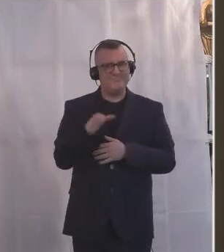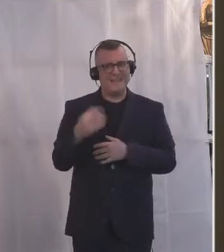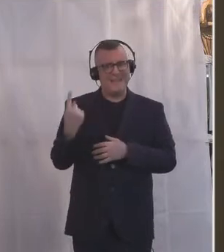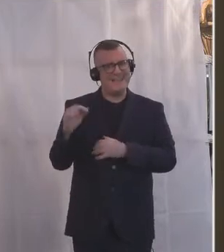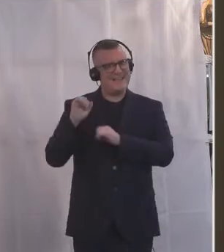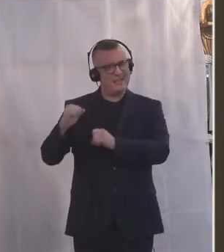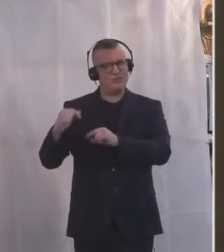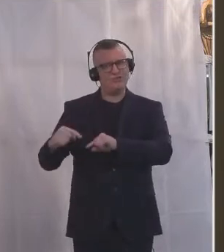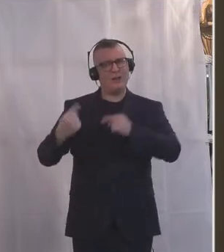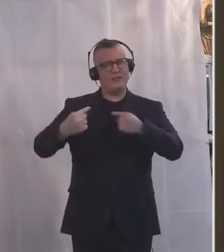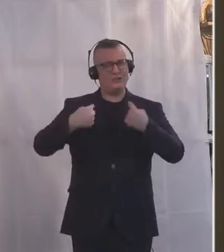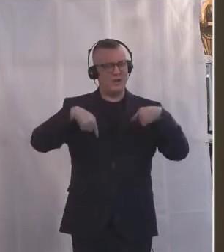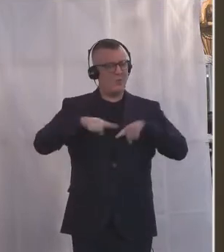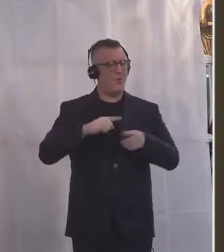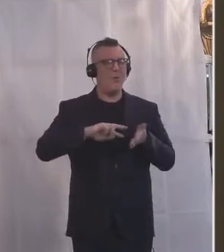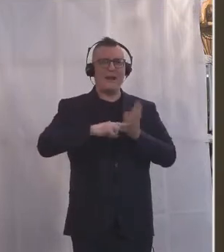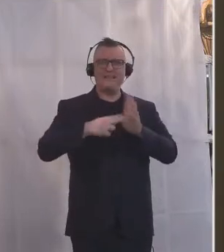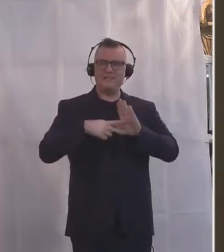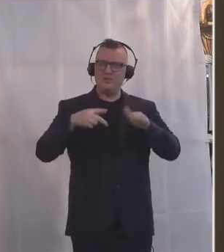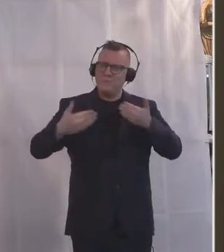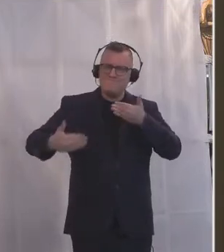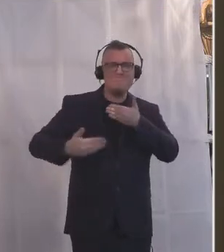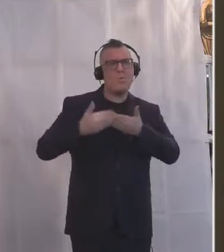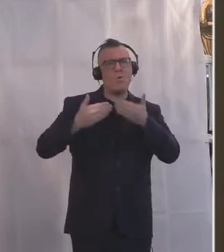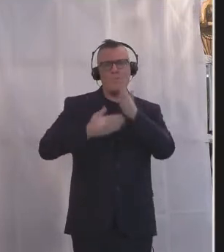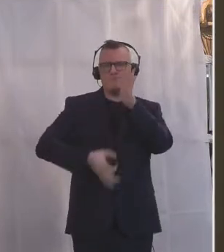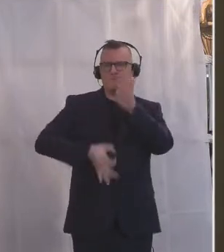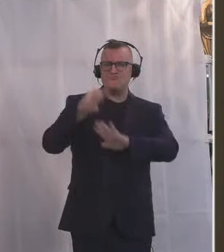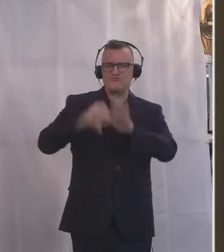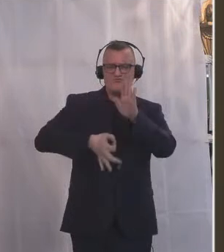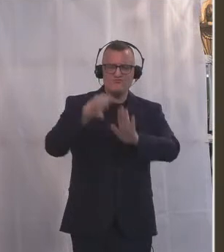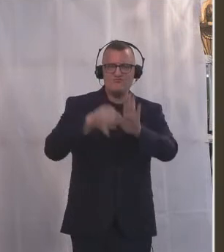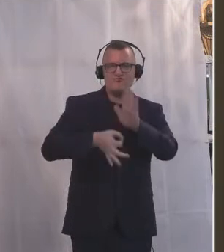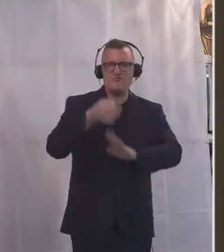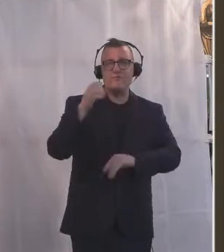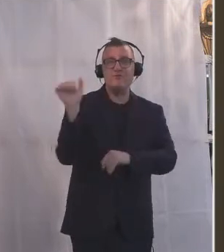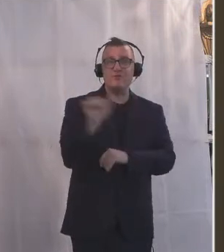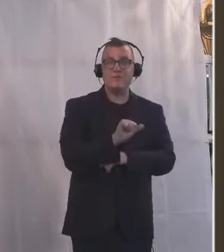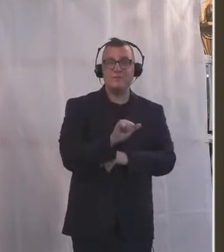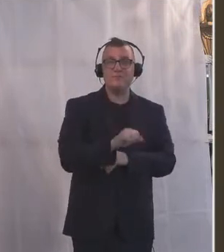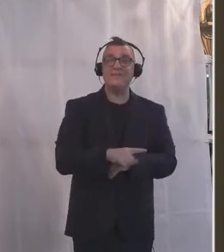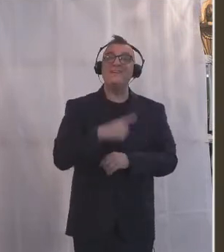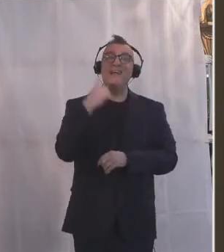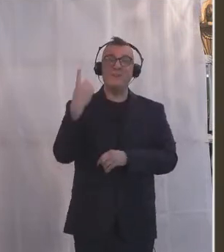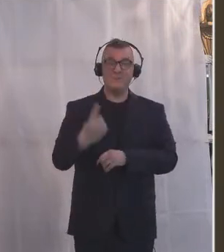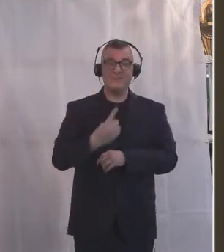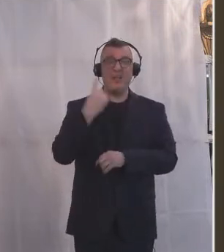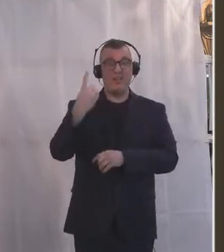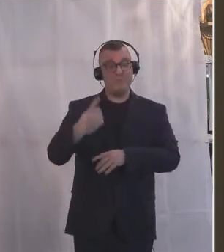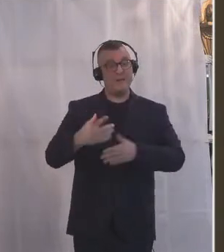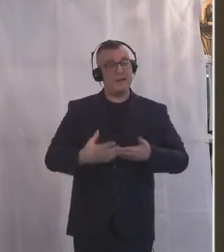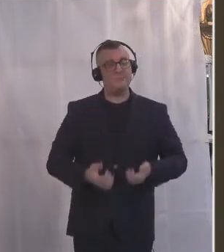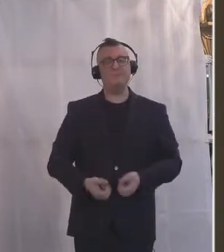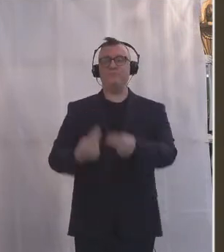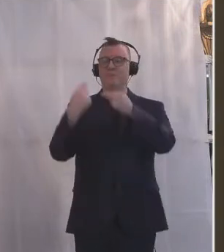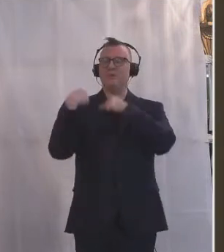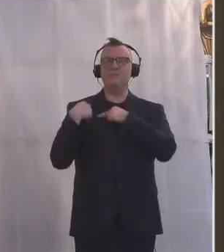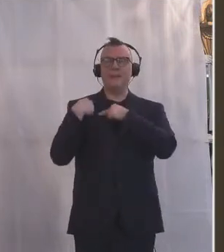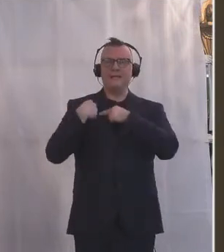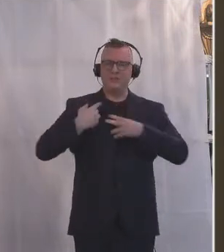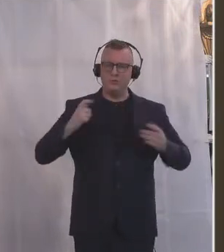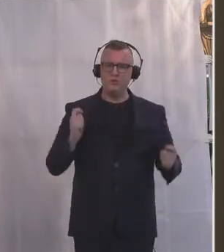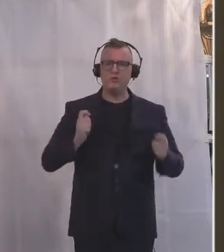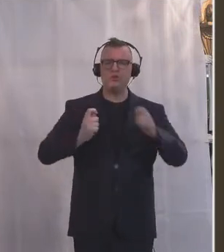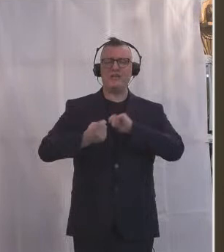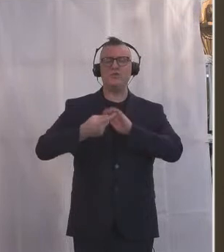as an organisation to do more. He has been personally involved in driving the change inside the organisation, and